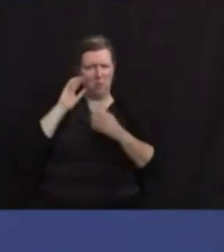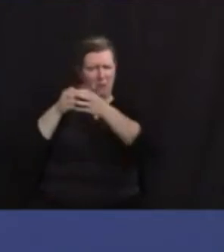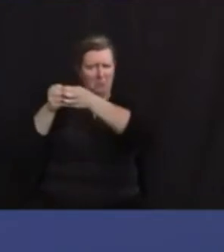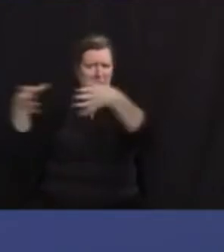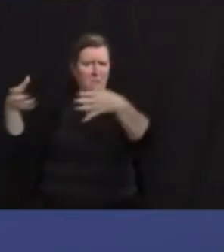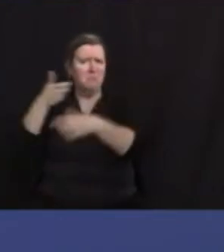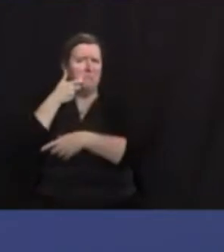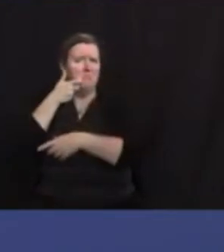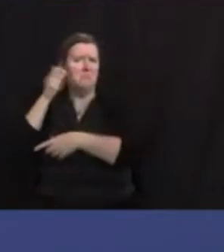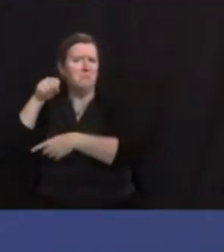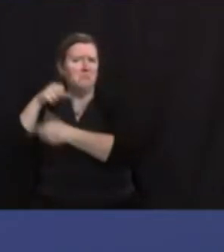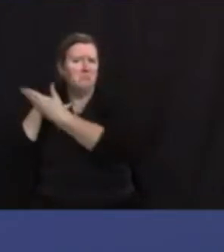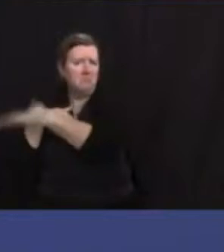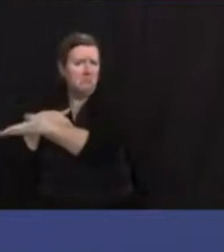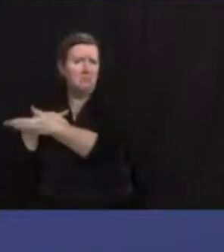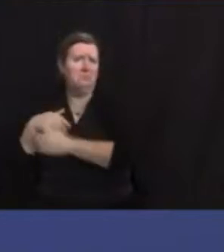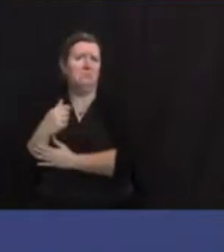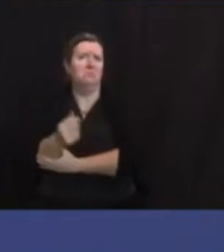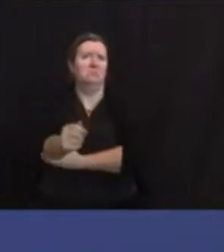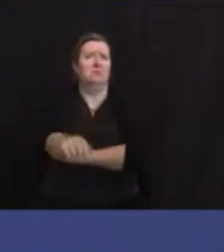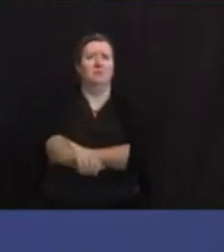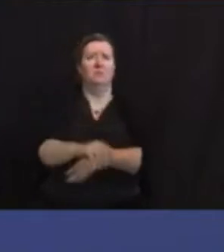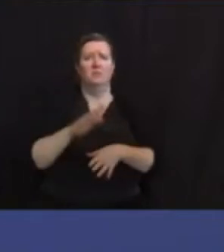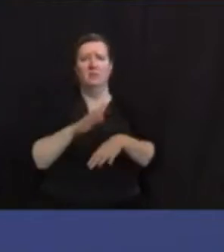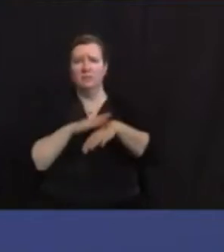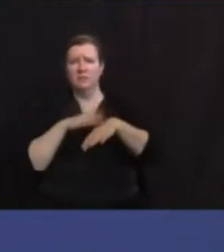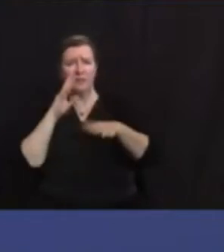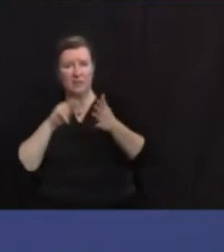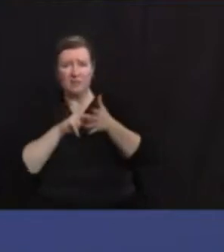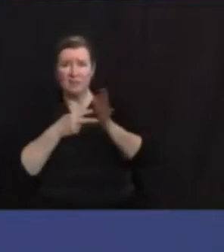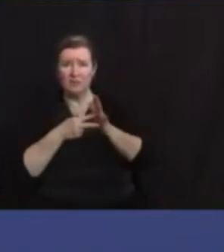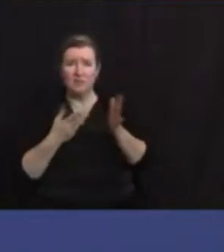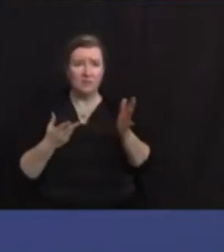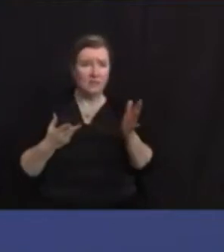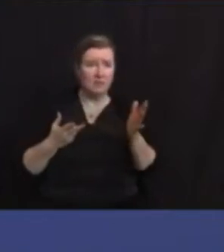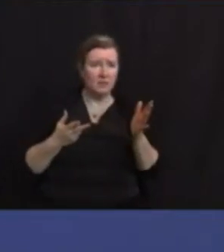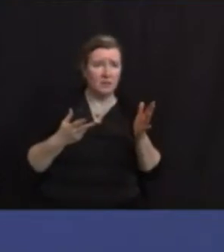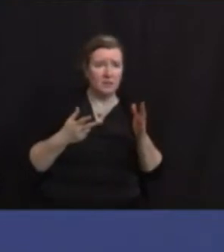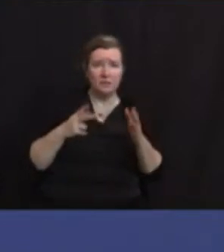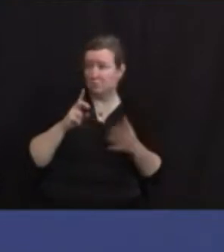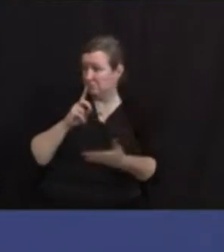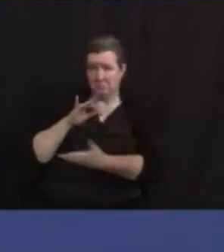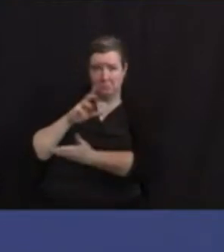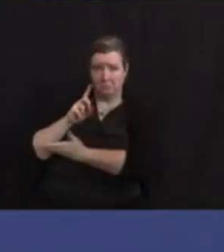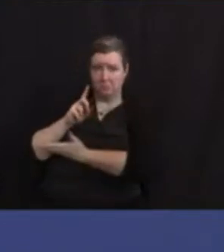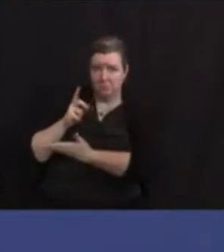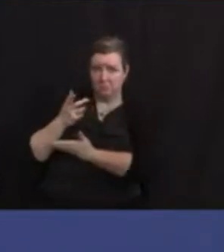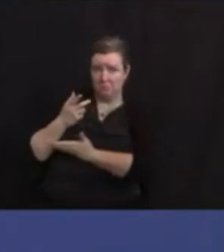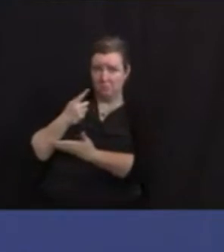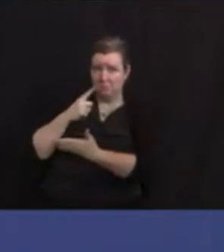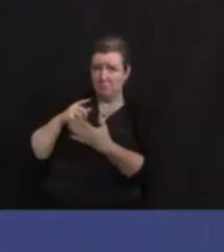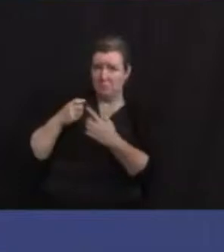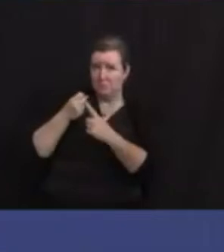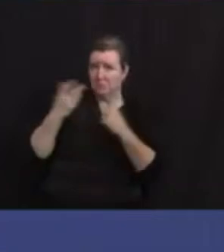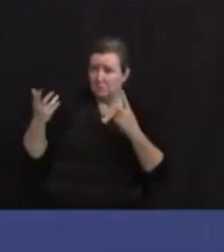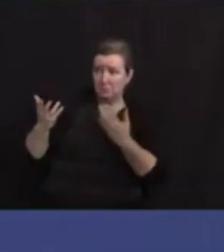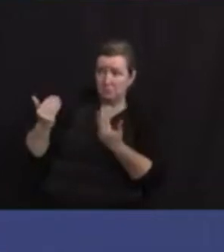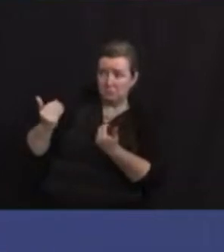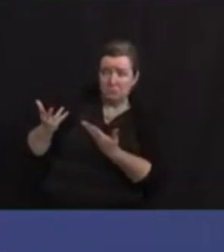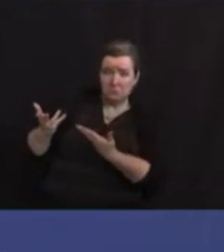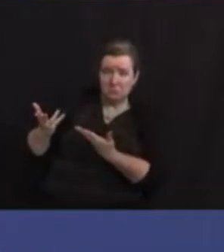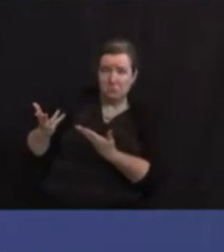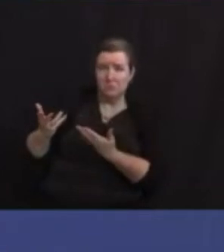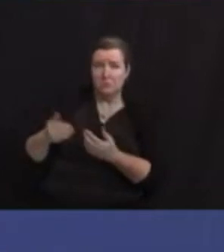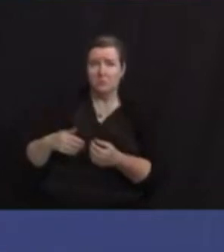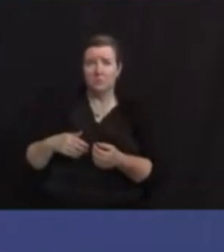And notifications, I think that is the intention. But David, any color you want to raise on